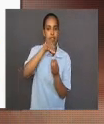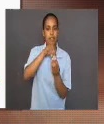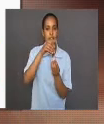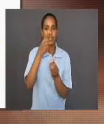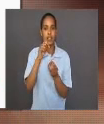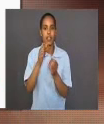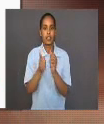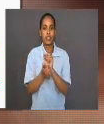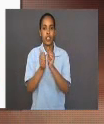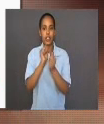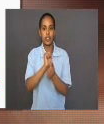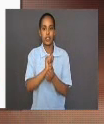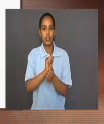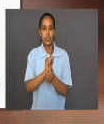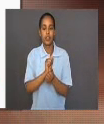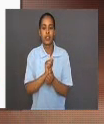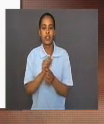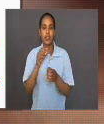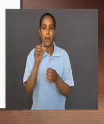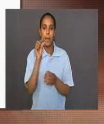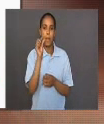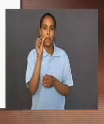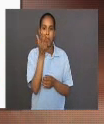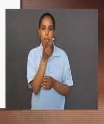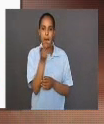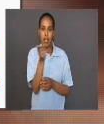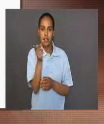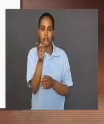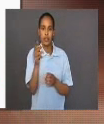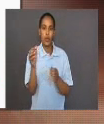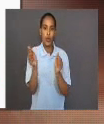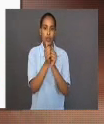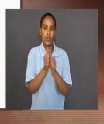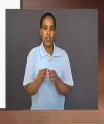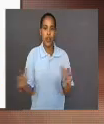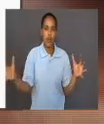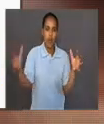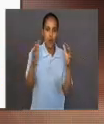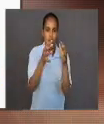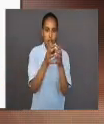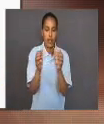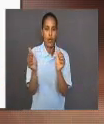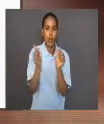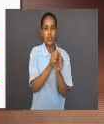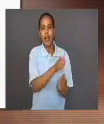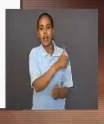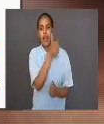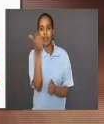the chances that its particles will collide with those of